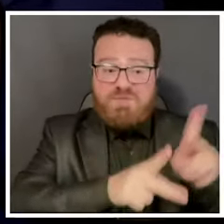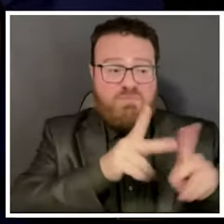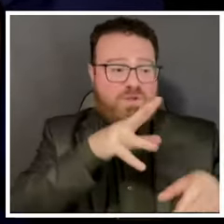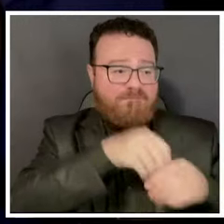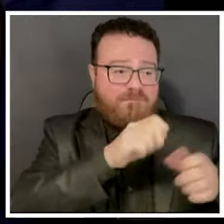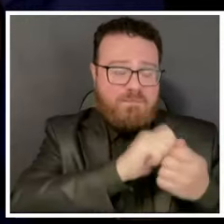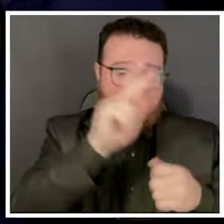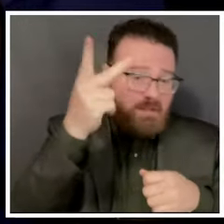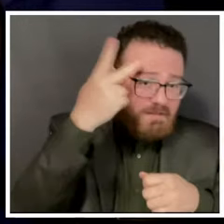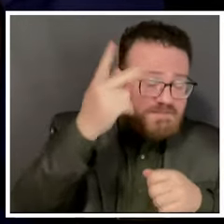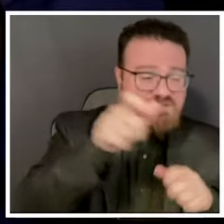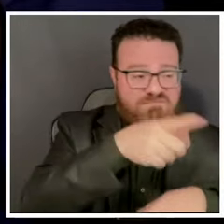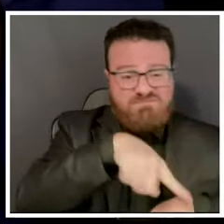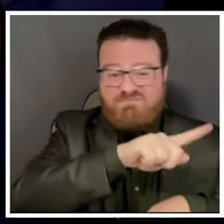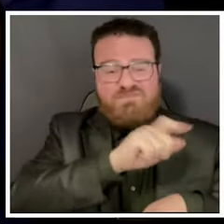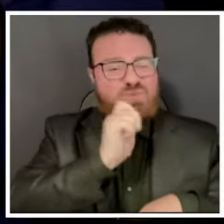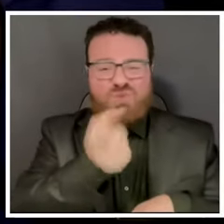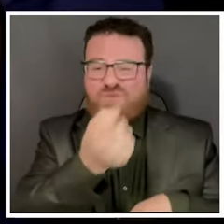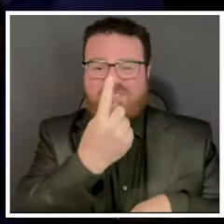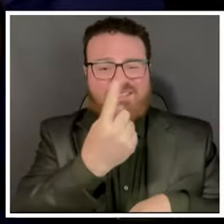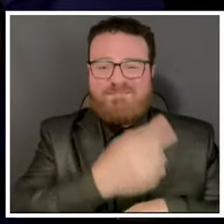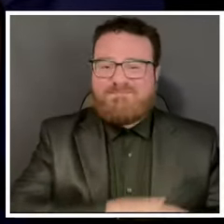Just can't understand what it's like.